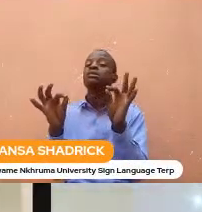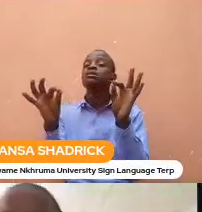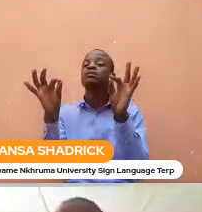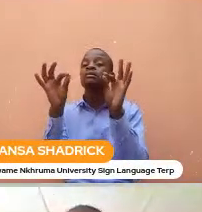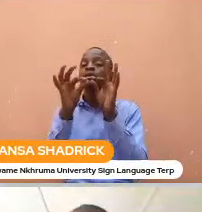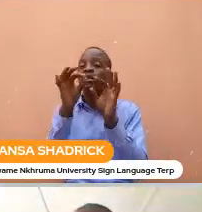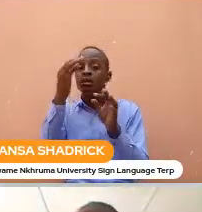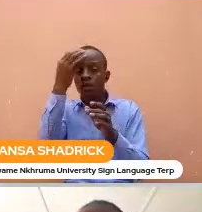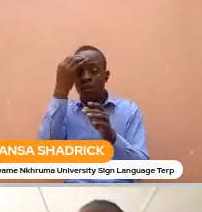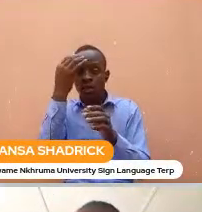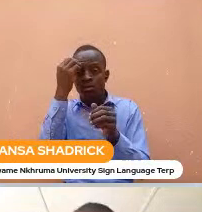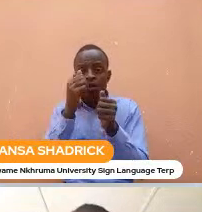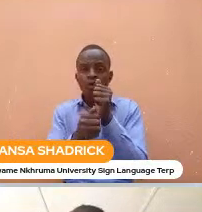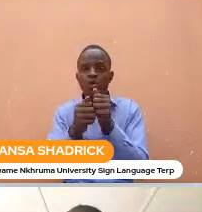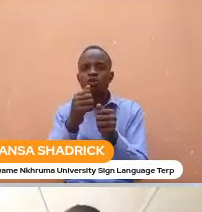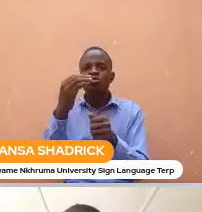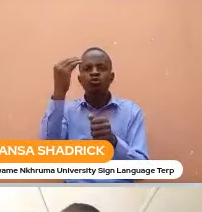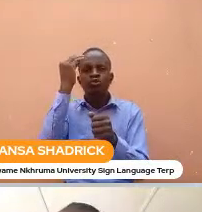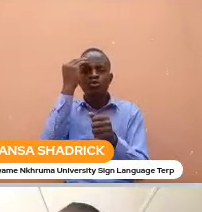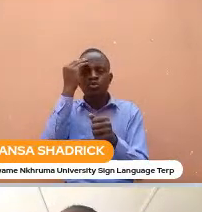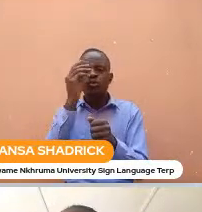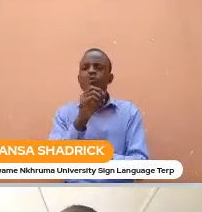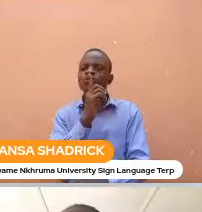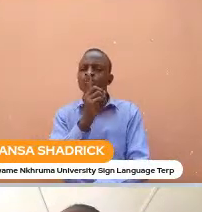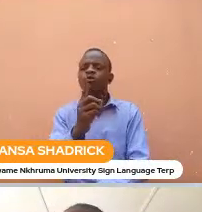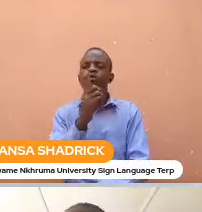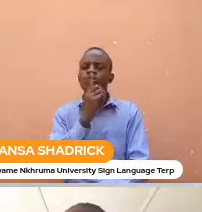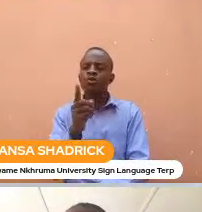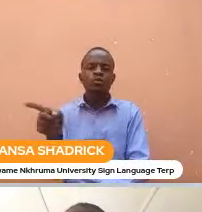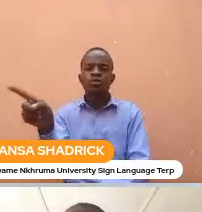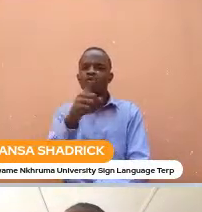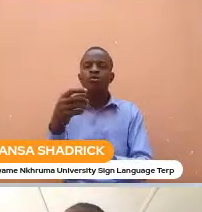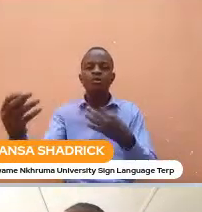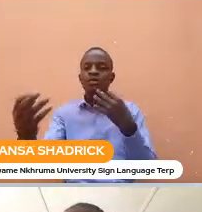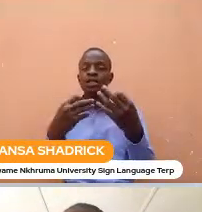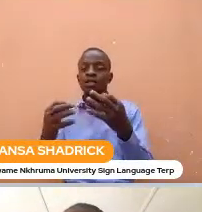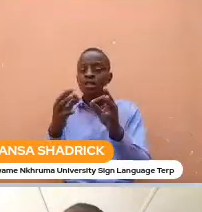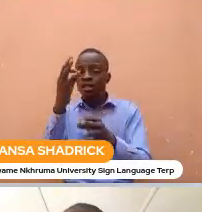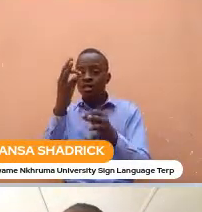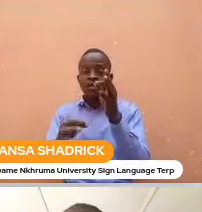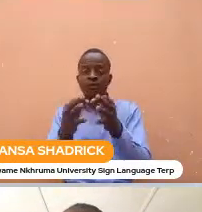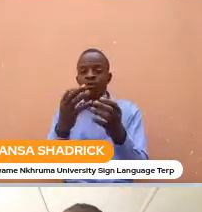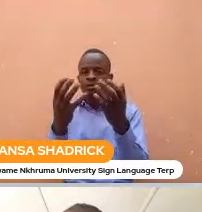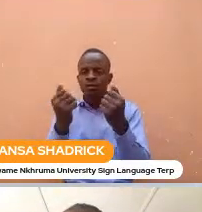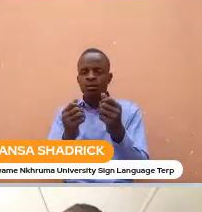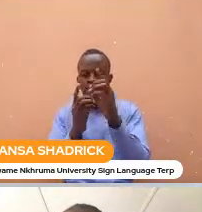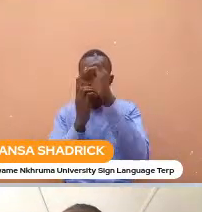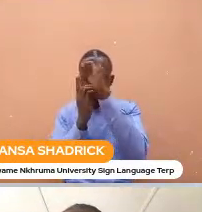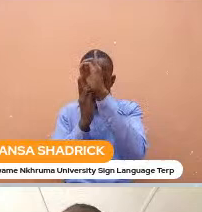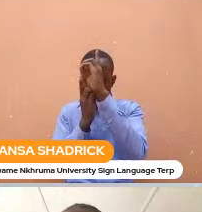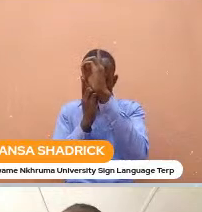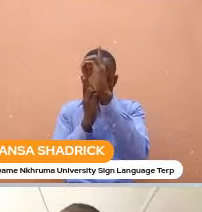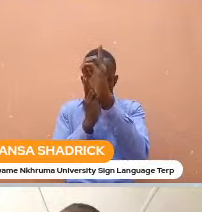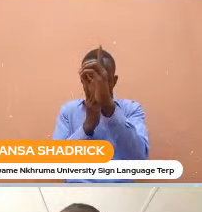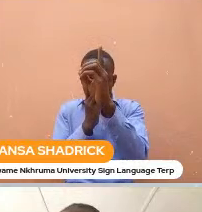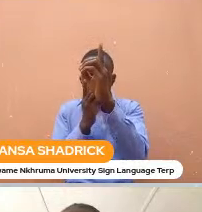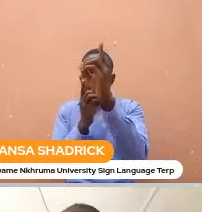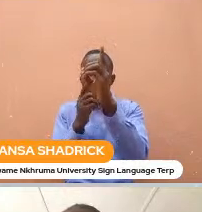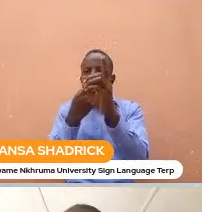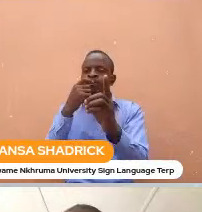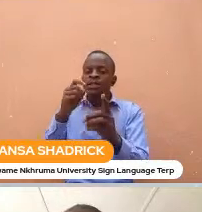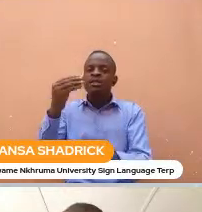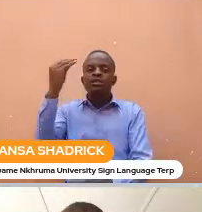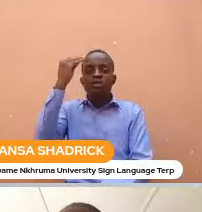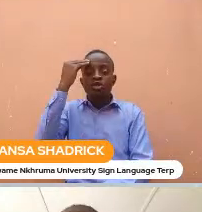outgrow that saying. And true to what you're saying, always when you're trying to make a decision, if you're trying to make an informed decision, information plays a very,